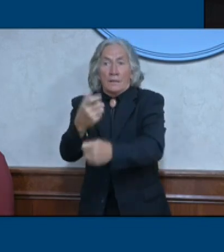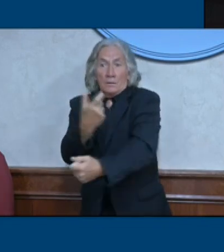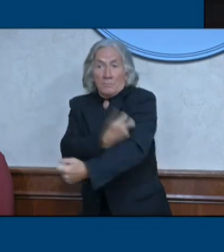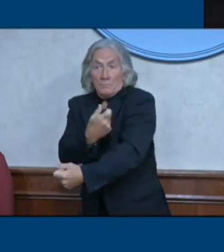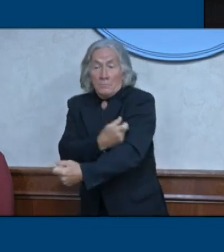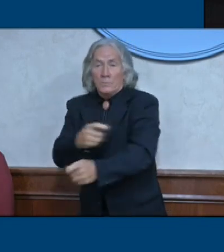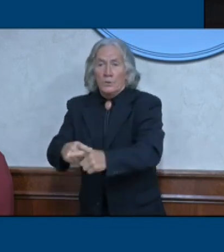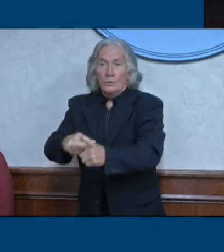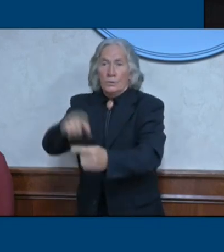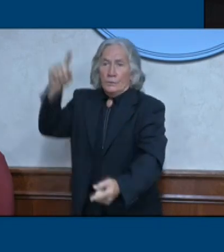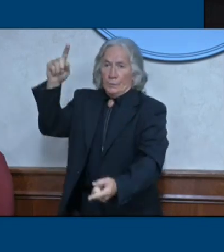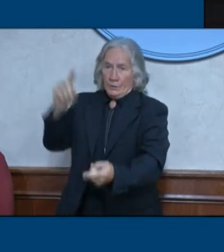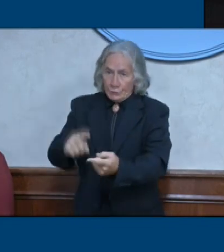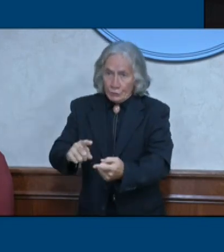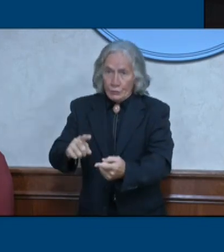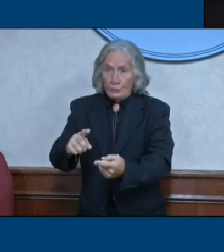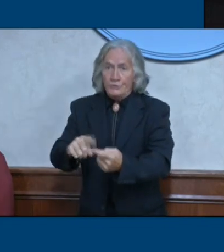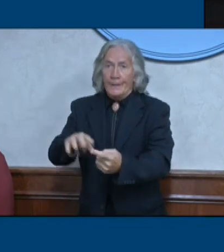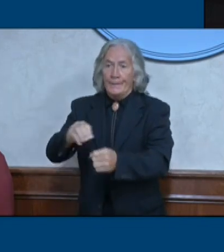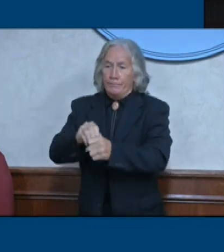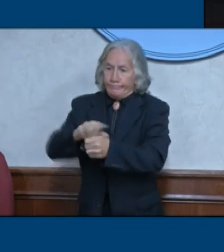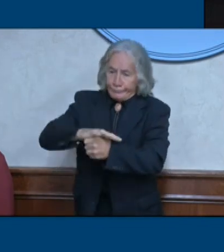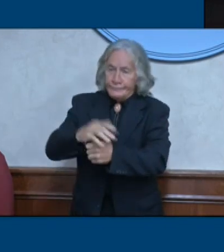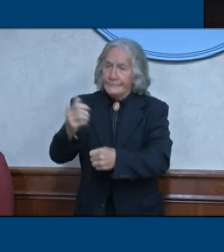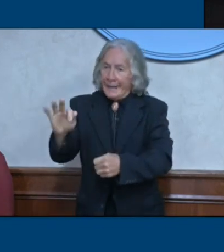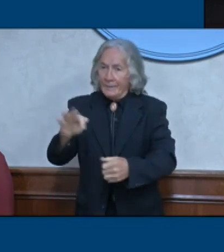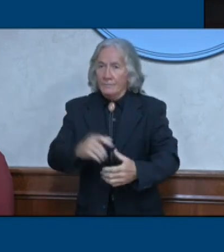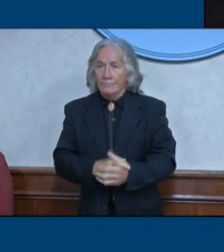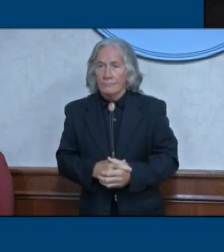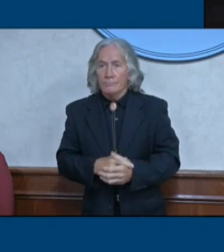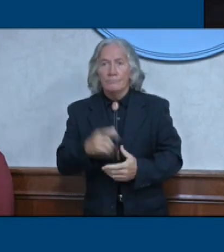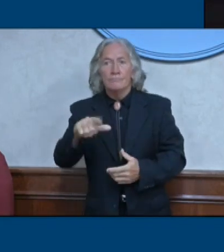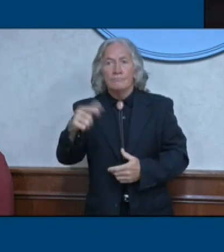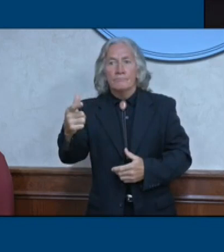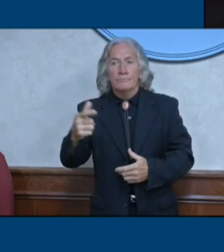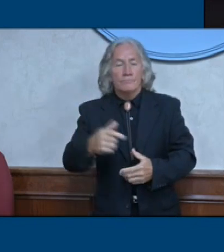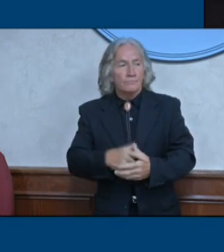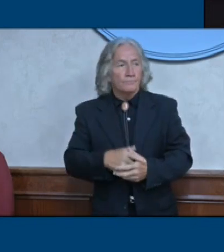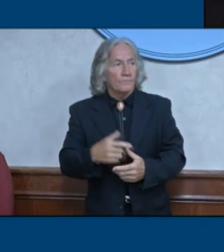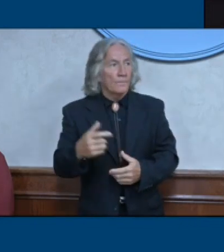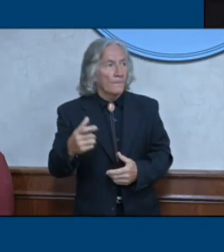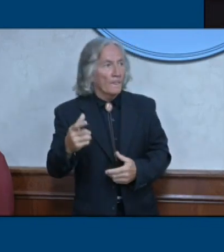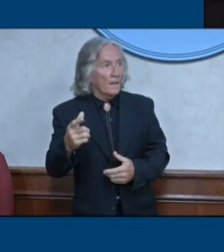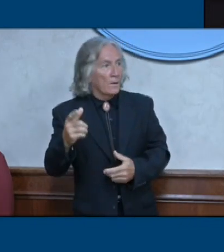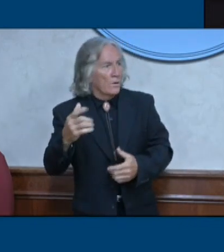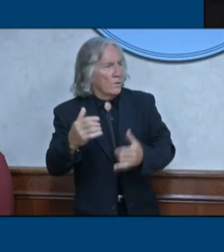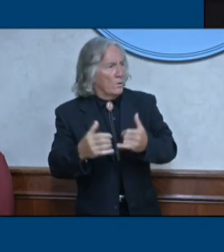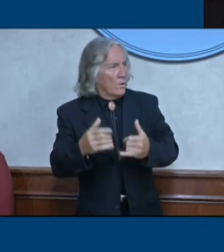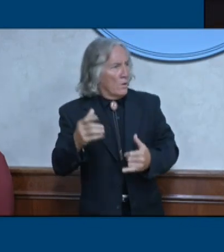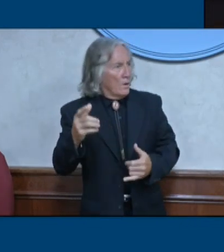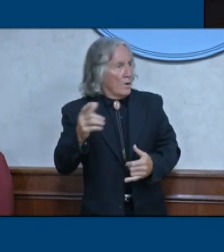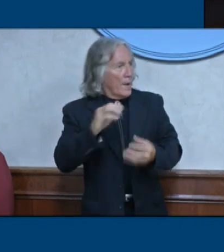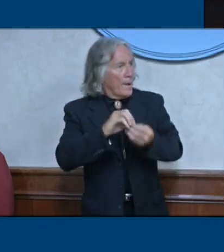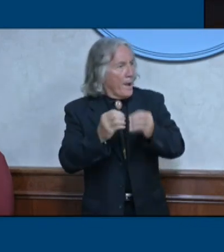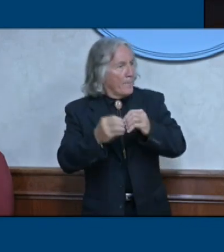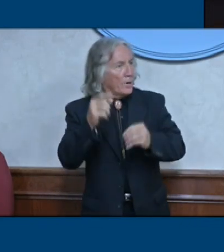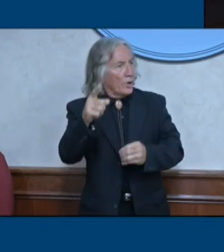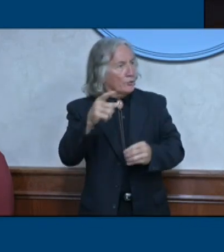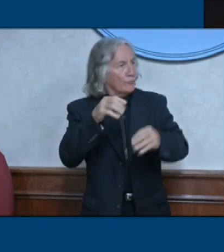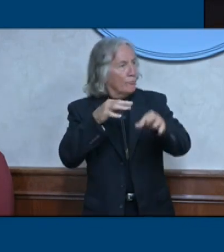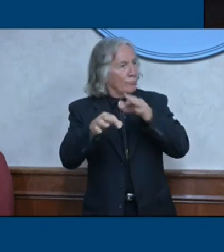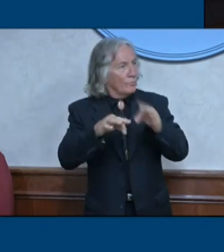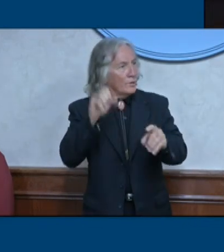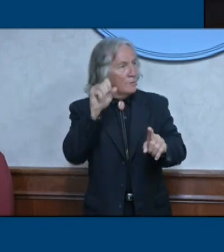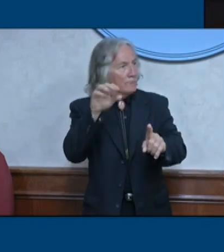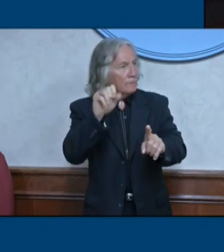immunizations that will be able to reduce the existence of COVID-19. Given all these numbers that you've laid out, do you